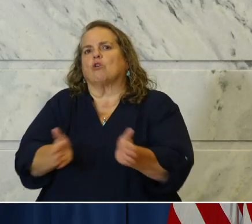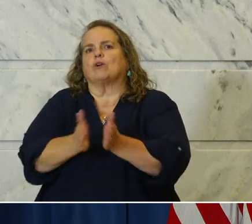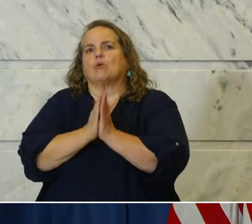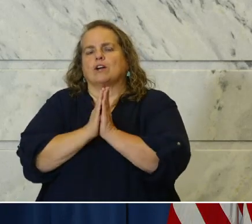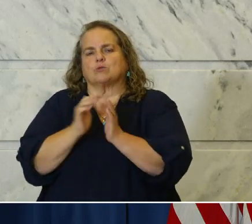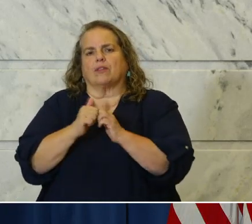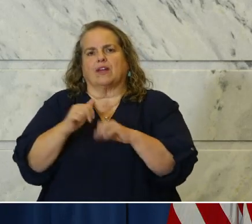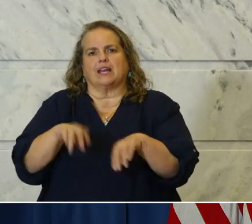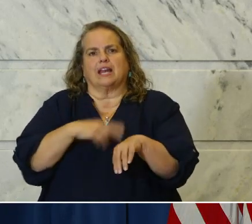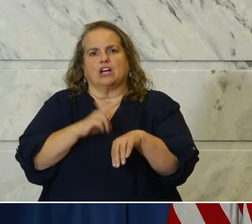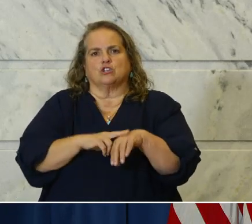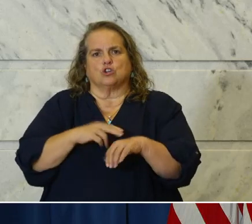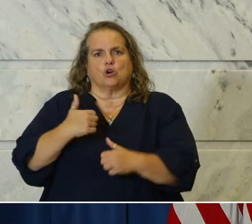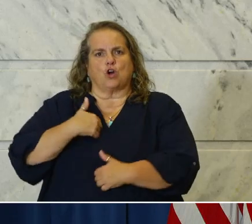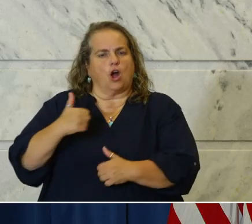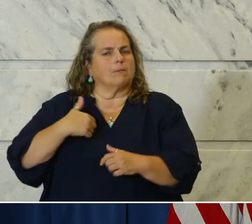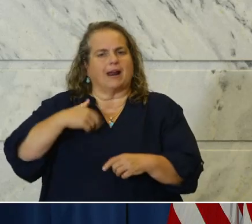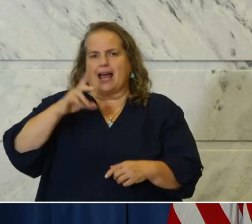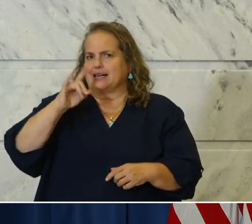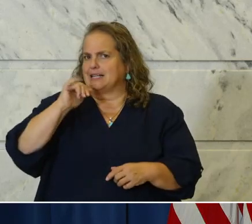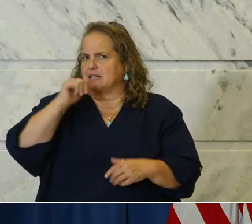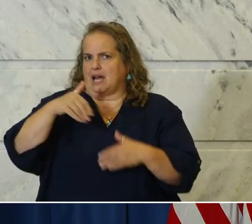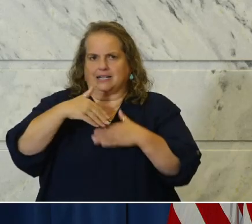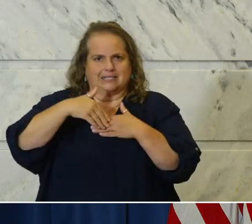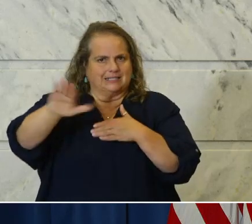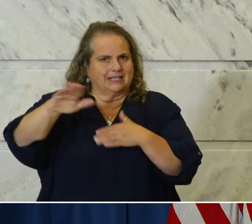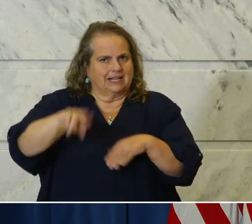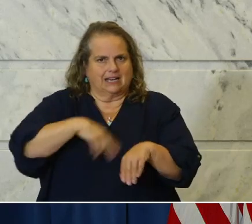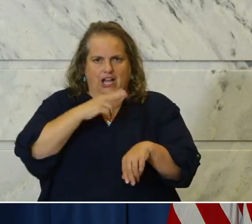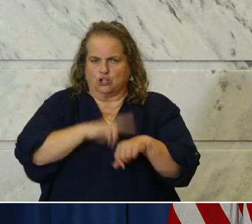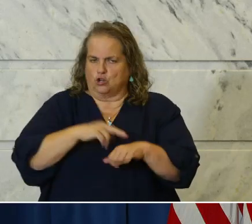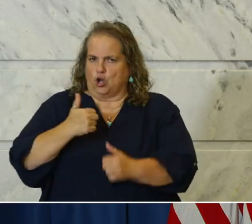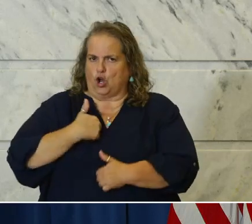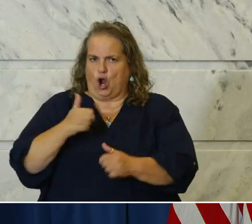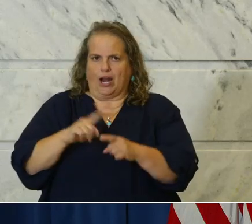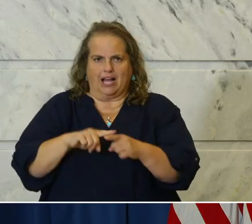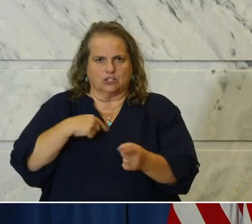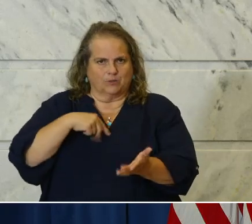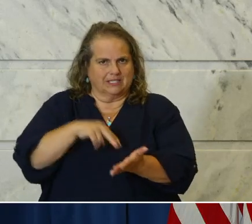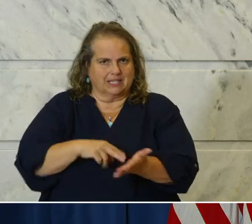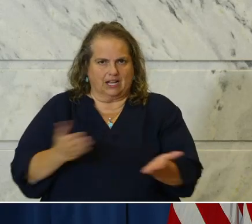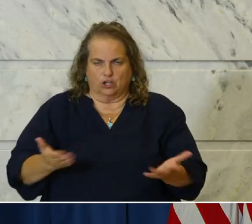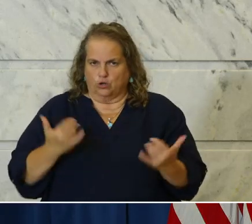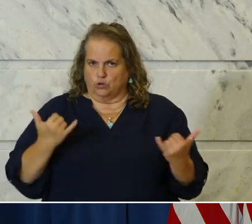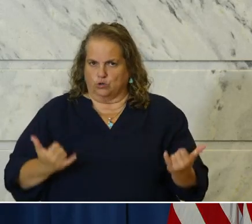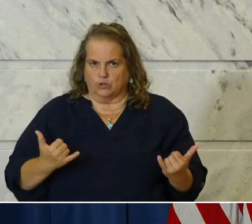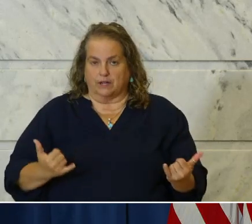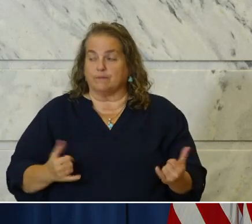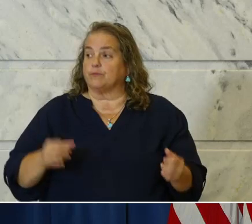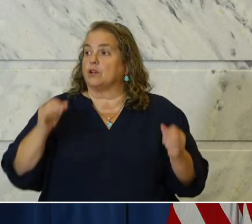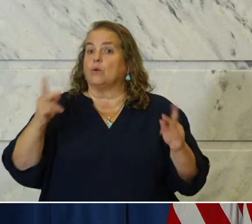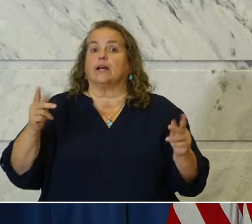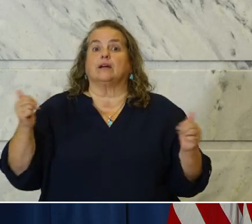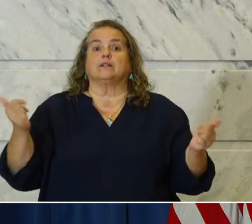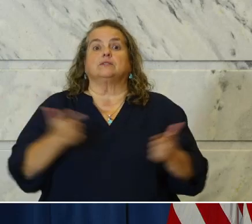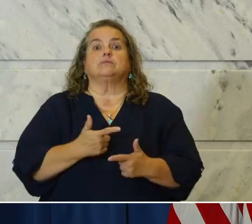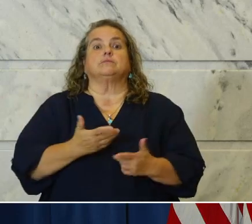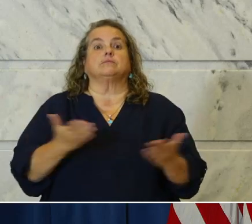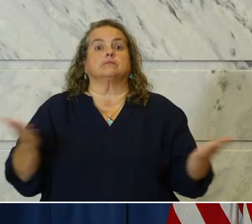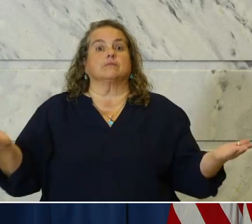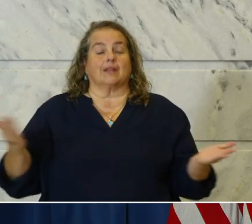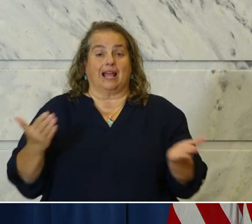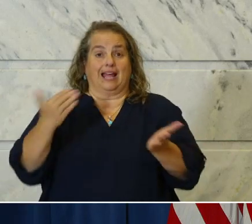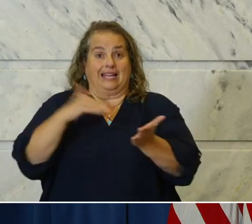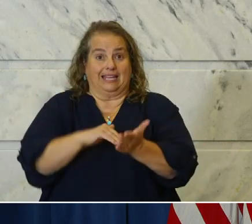have not deployed the National Guard as we stand here today. Okay, everybody.